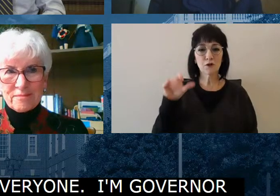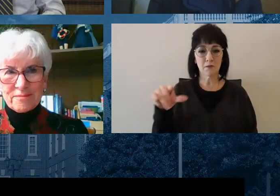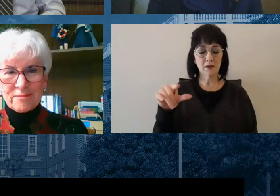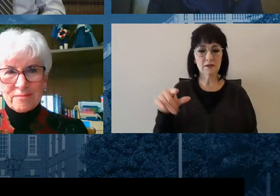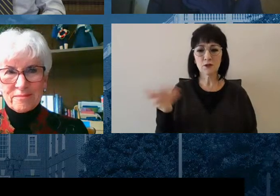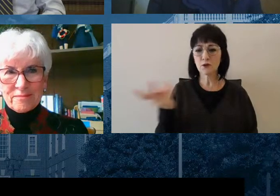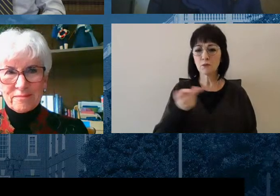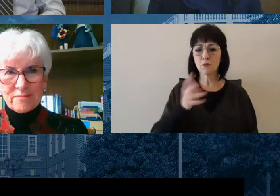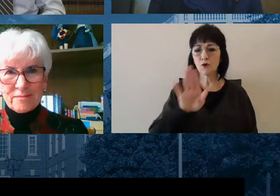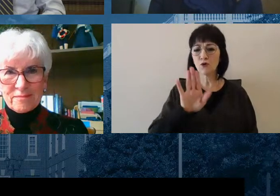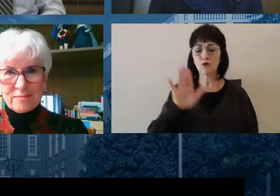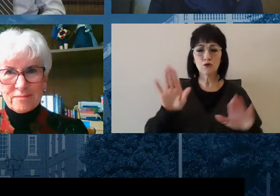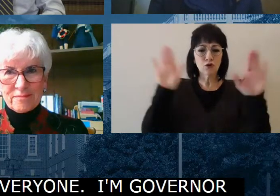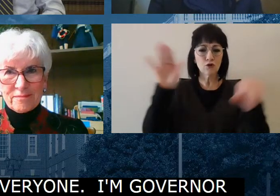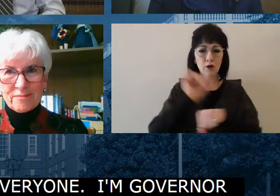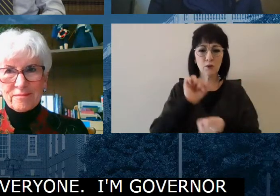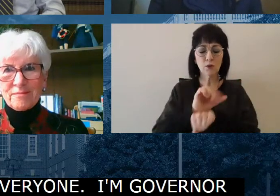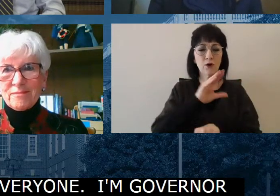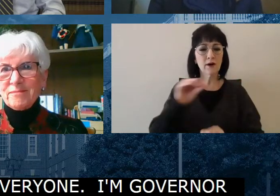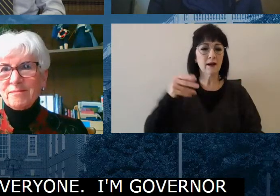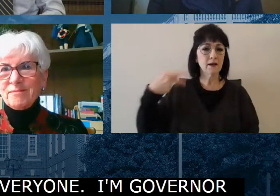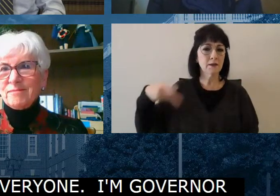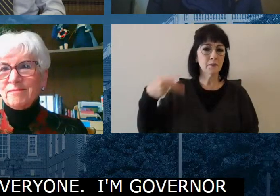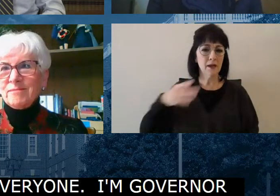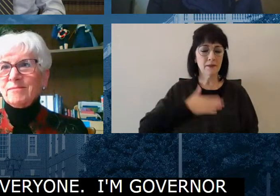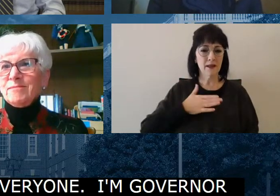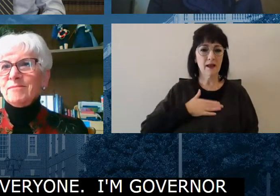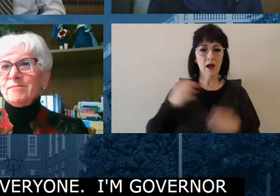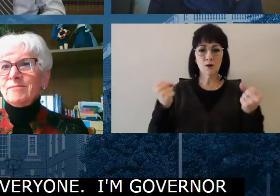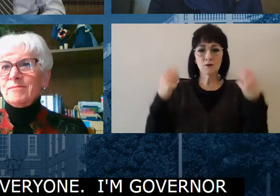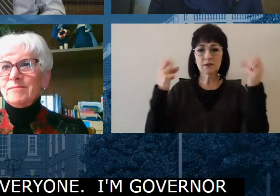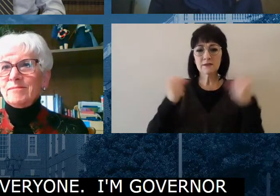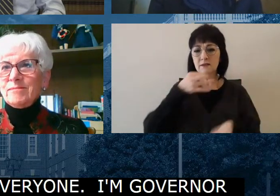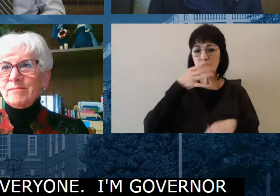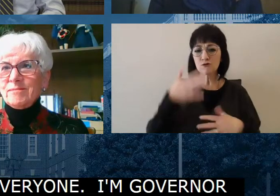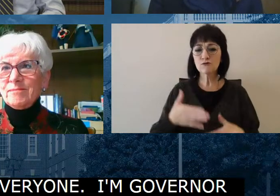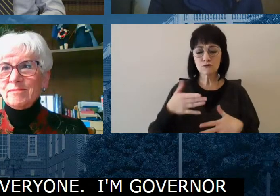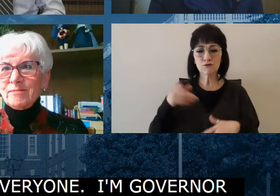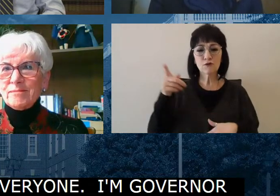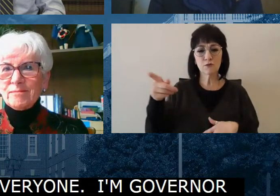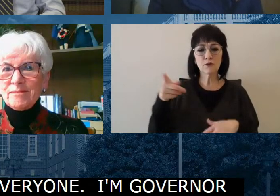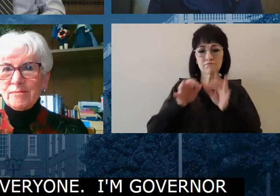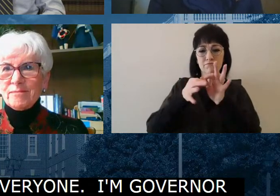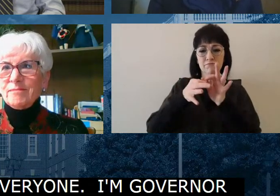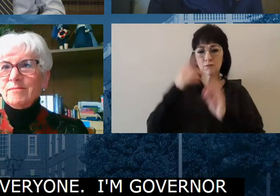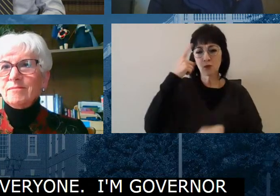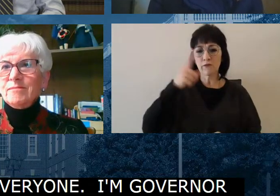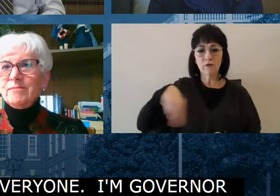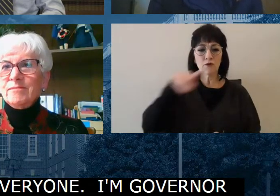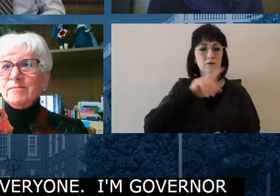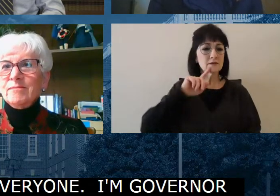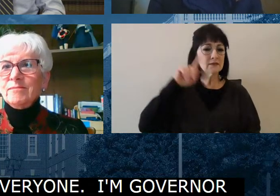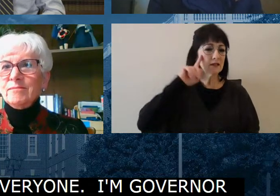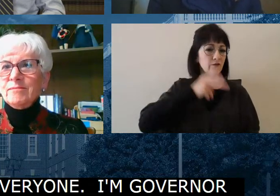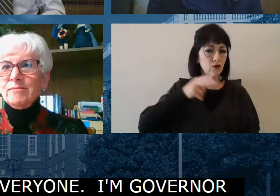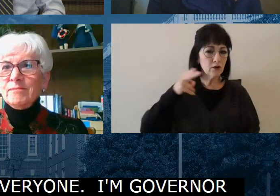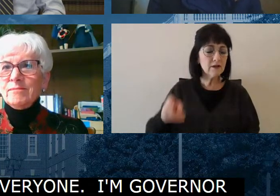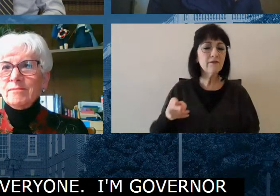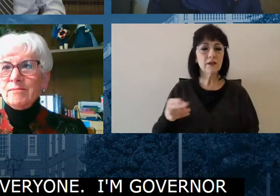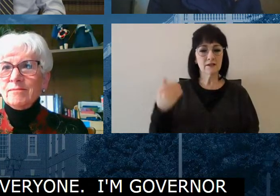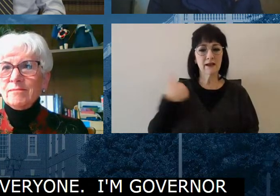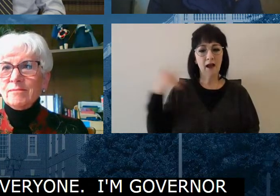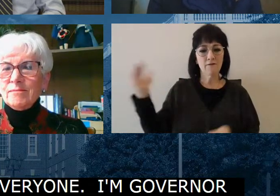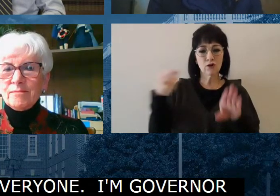today. And Pam, our sign language expert for the deaf and hard of hearing. We're delighted to have her again, as